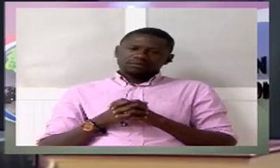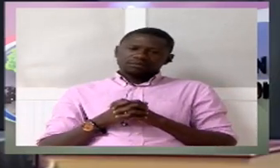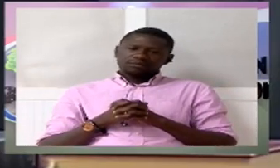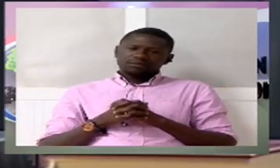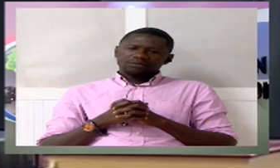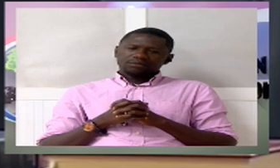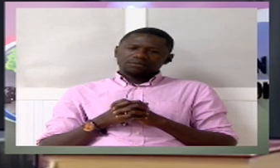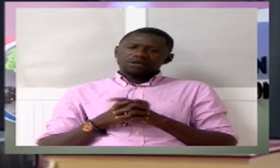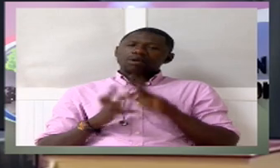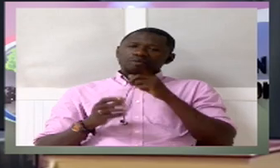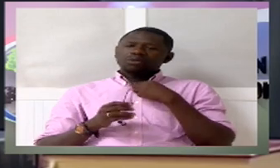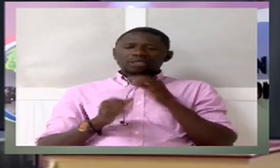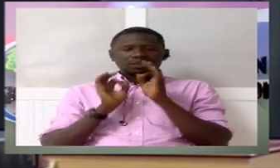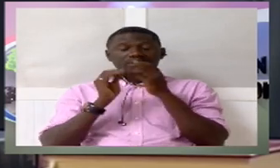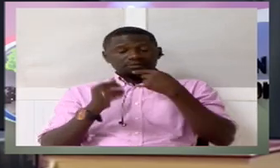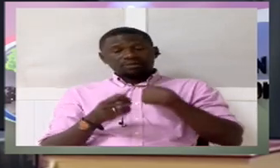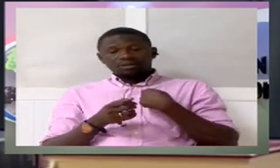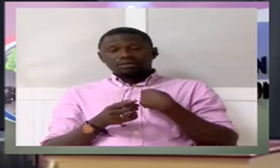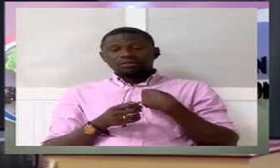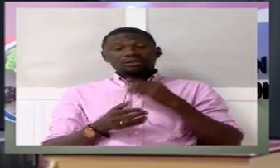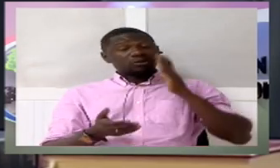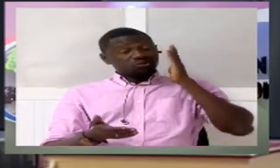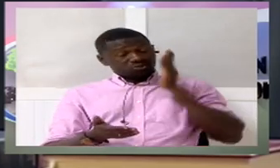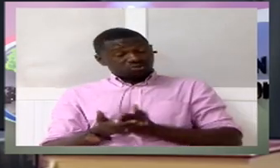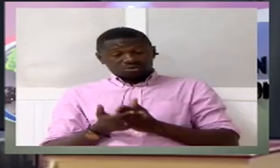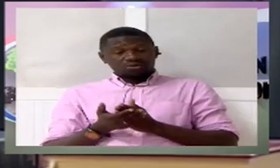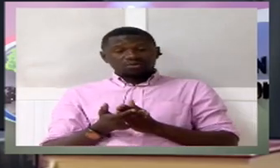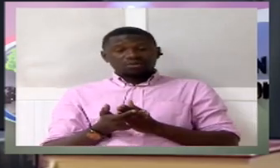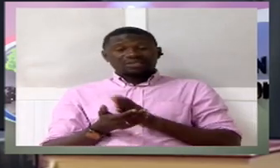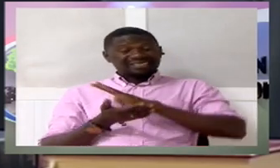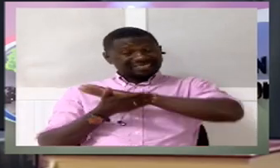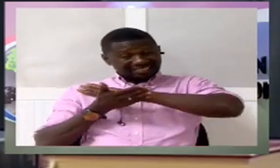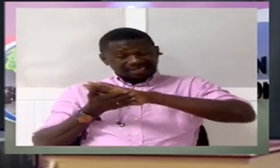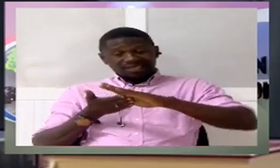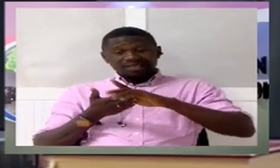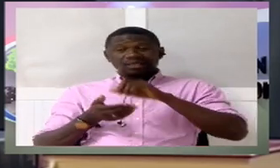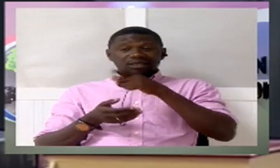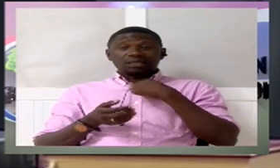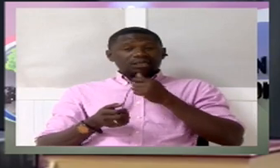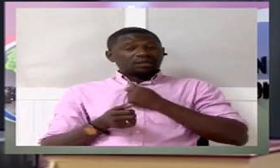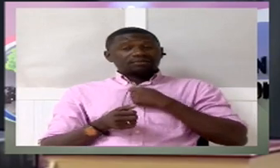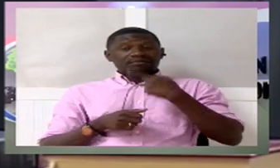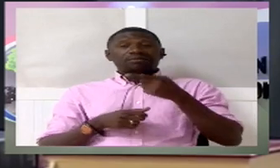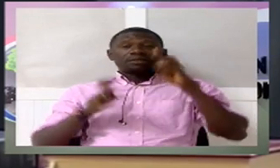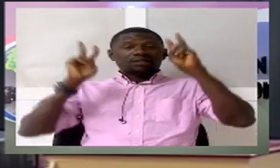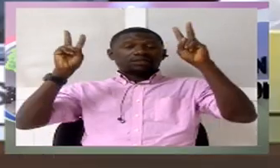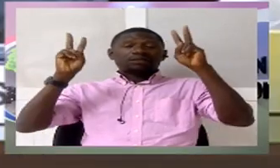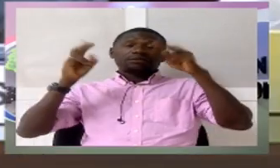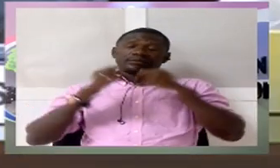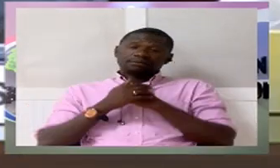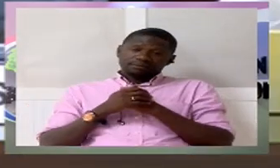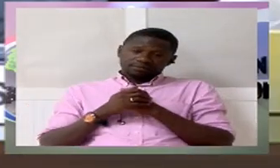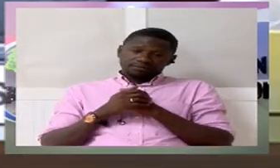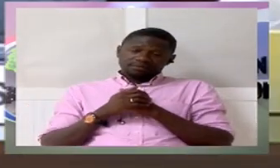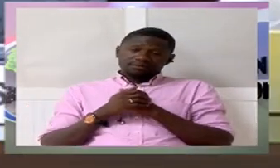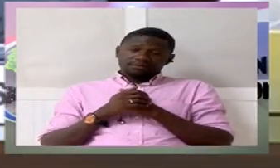But will tell me. Barika fanyela ko. Point blank that. Kene baro ko. They are afraid of Yaya Jammeh. E be sira Yaya